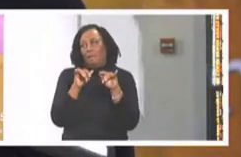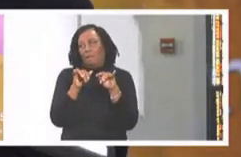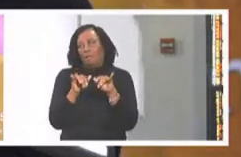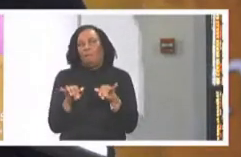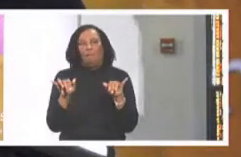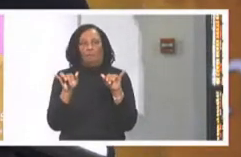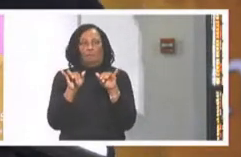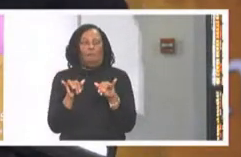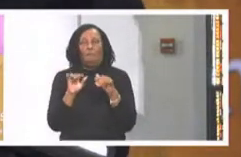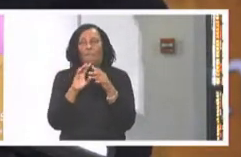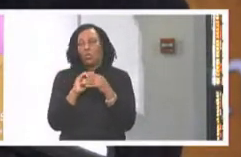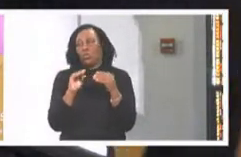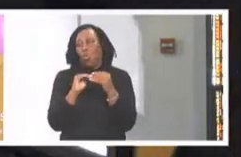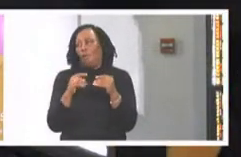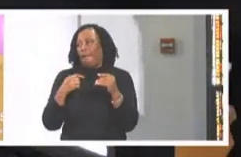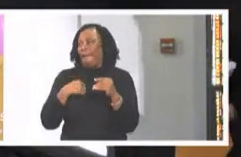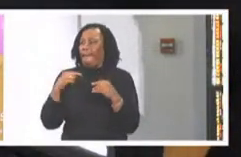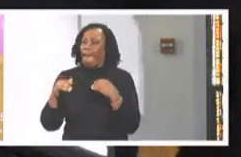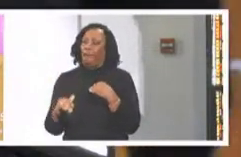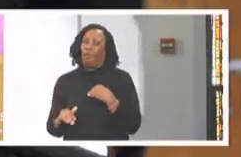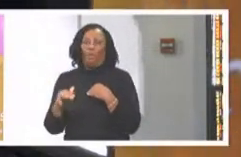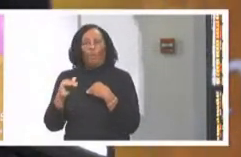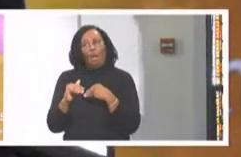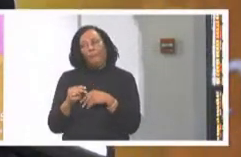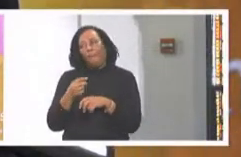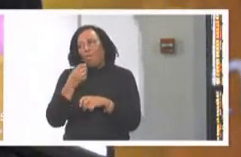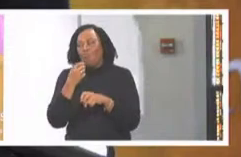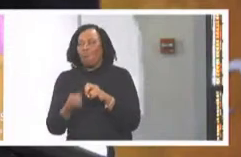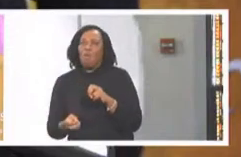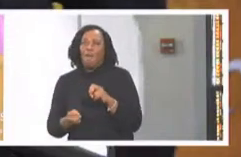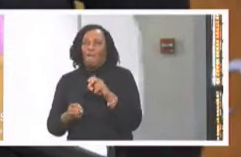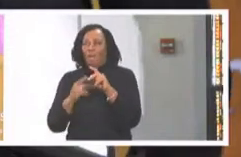how rough it was and how they wouldn't treat right.